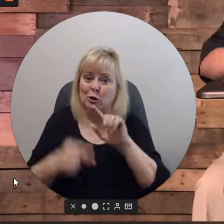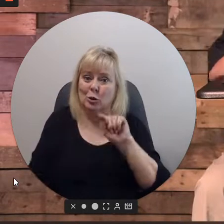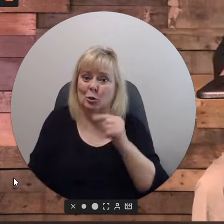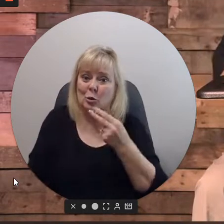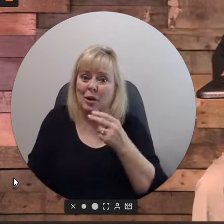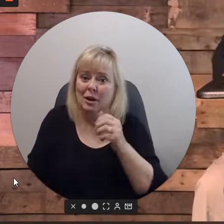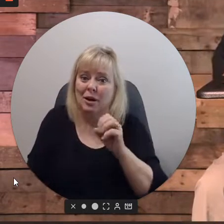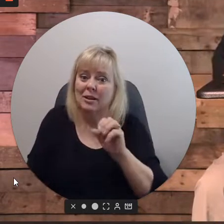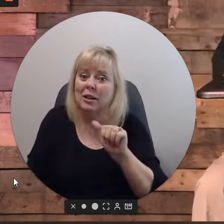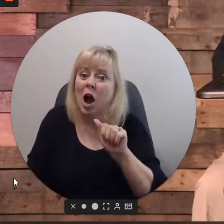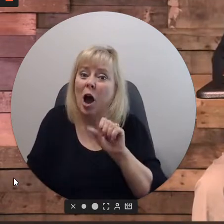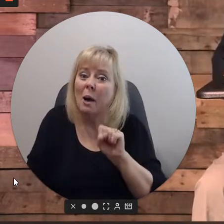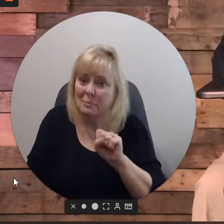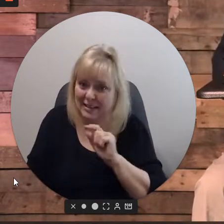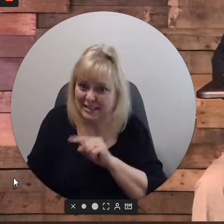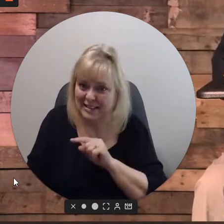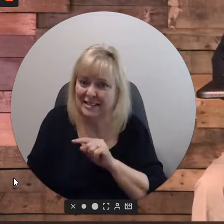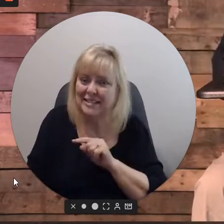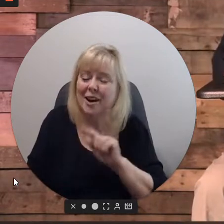disciple Thomas.